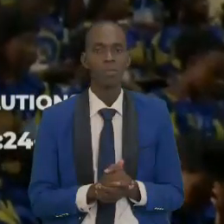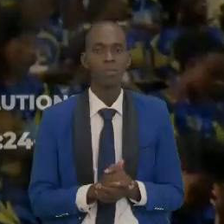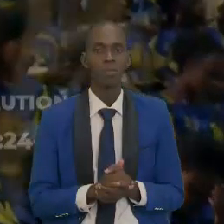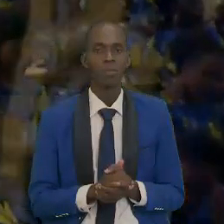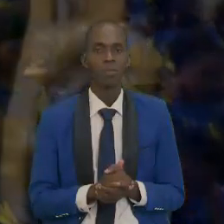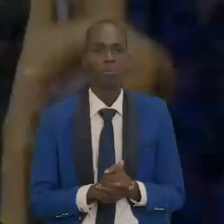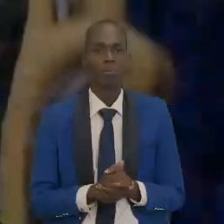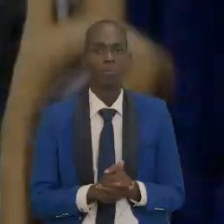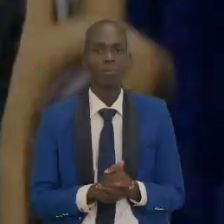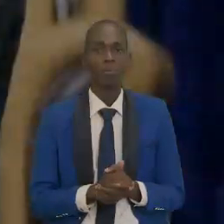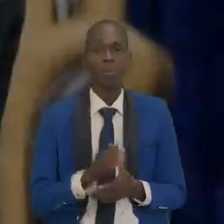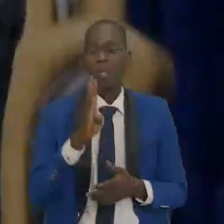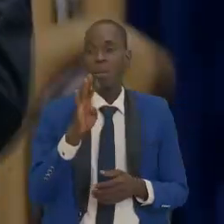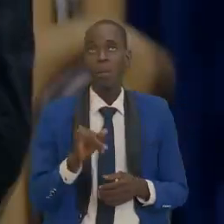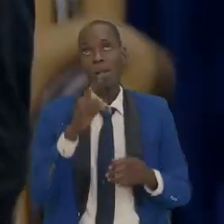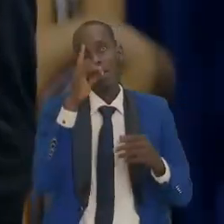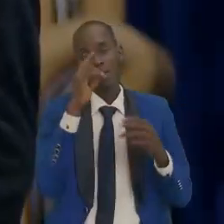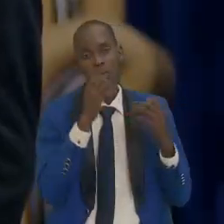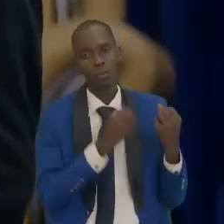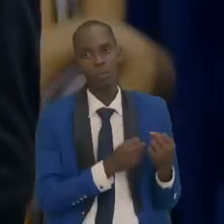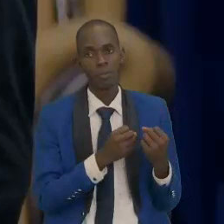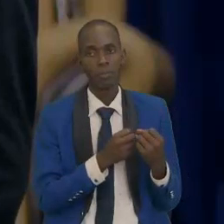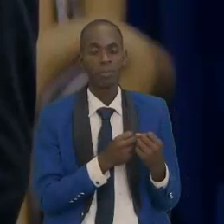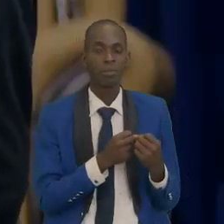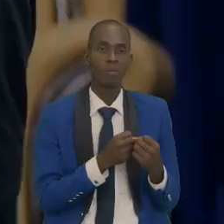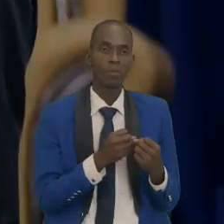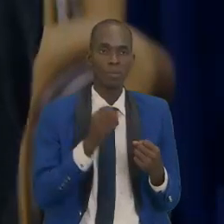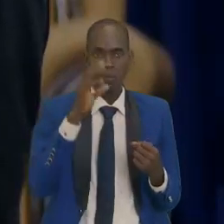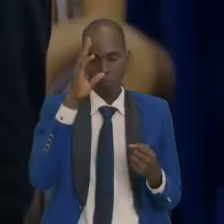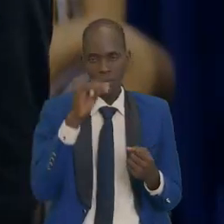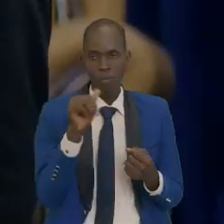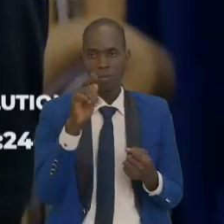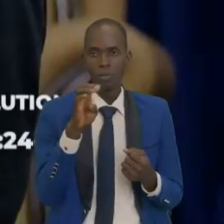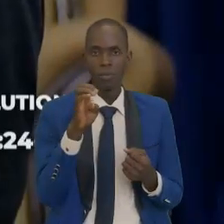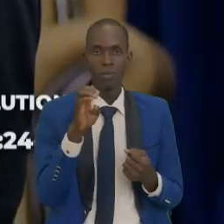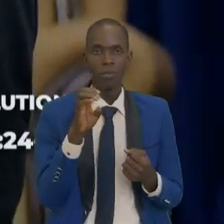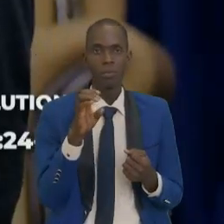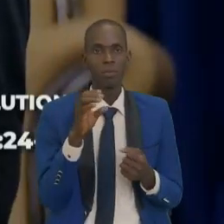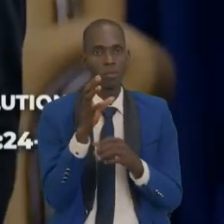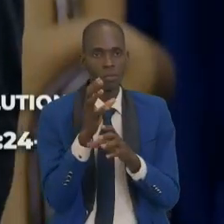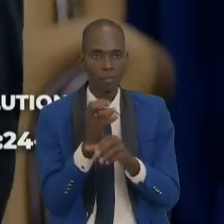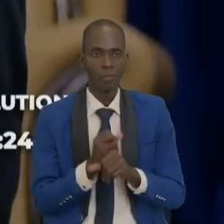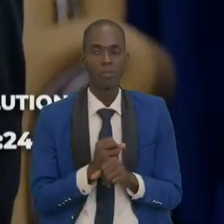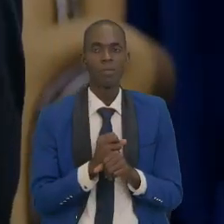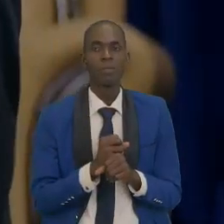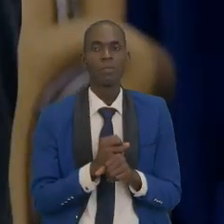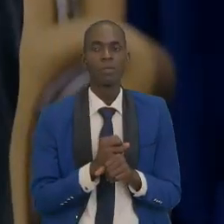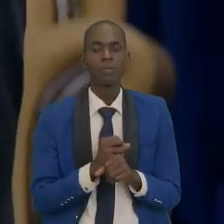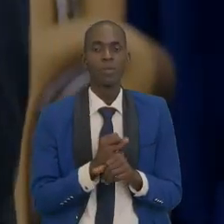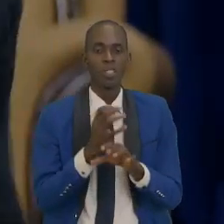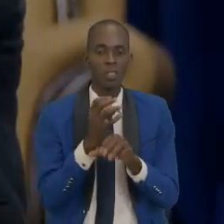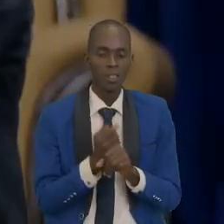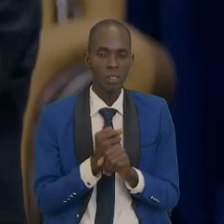I faith he obtained what Cain could not obtain